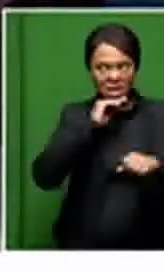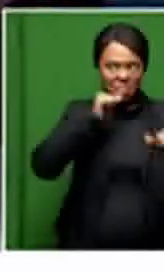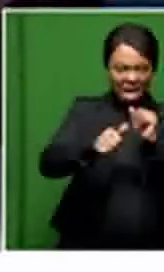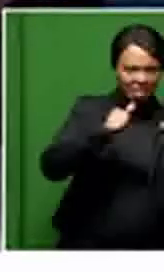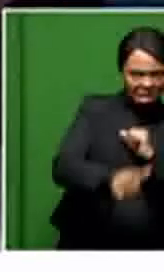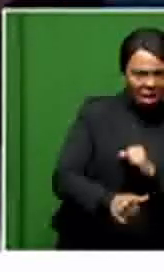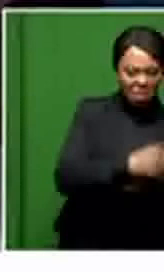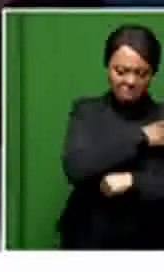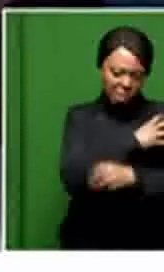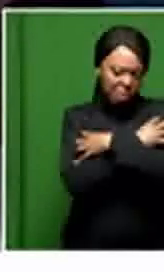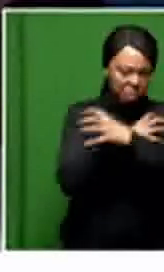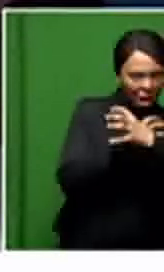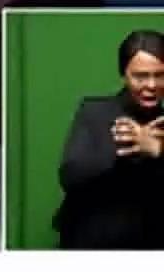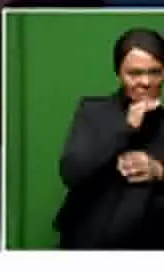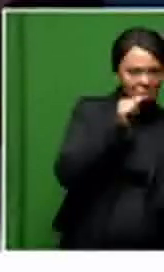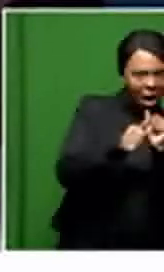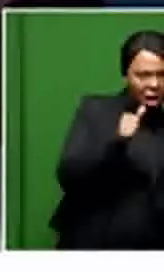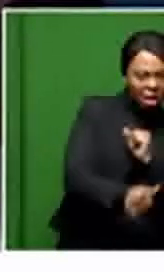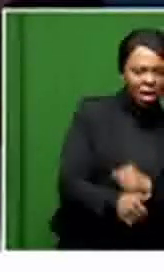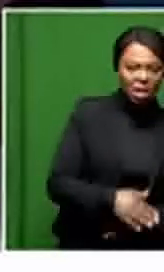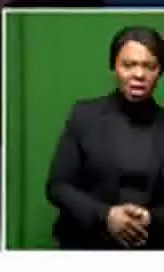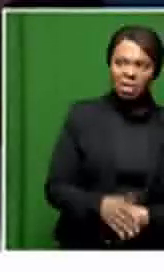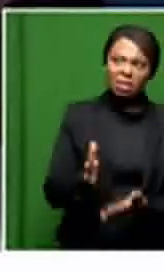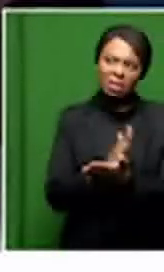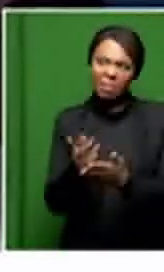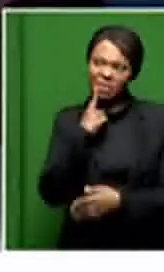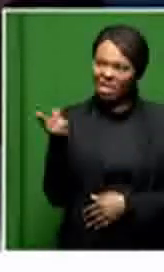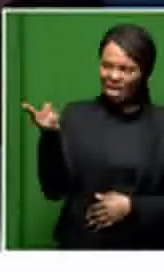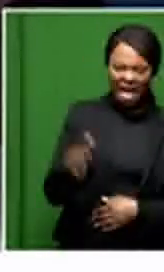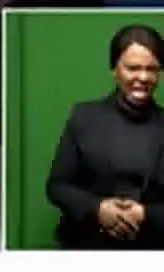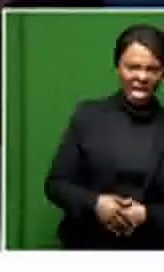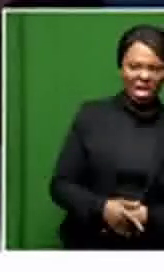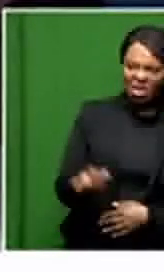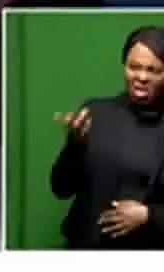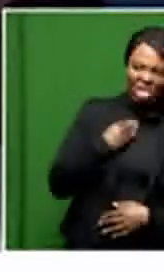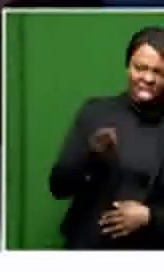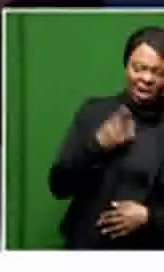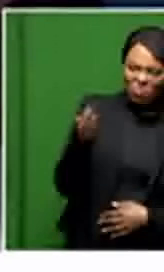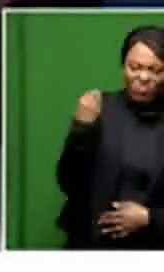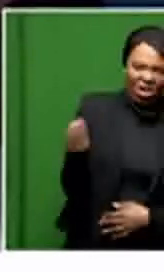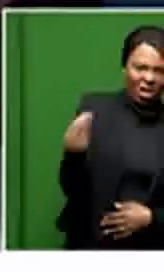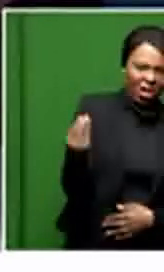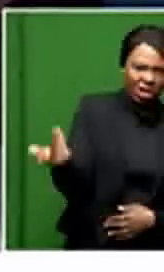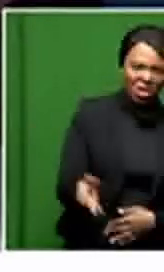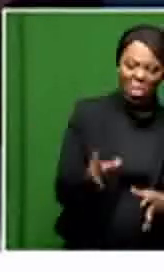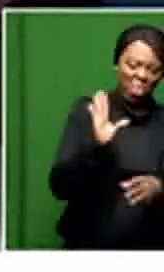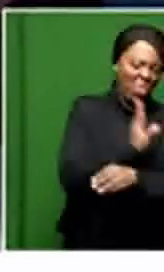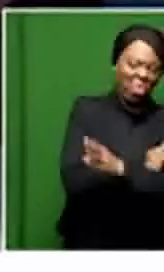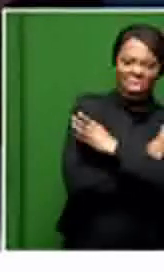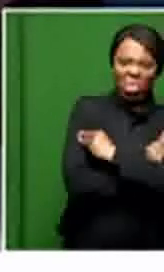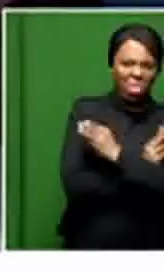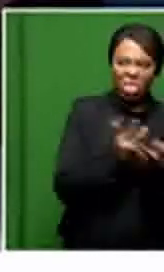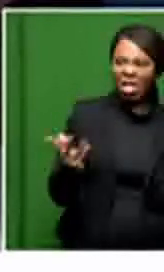when somebody like Brayton Paulser comes along, they don't want to play him because they think he's too small. And in fact, when Cheslin Colby, who's